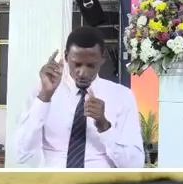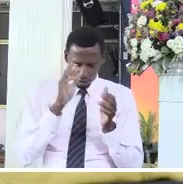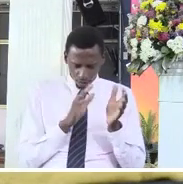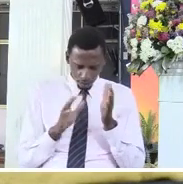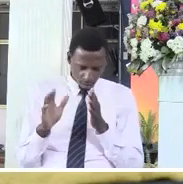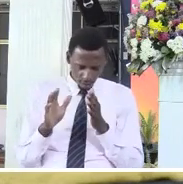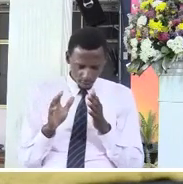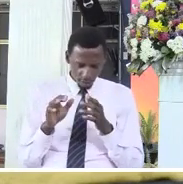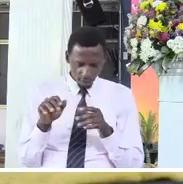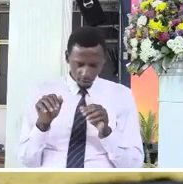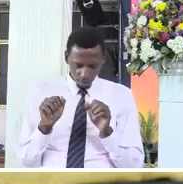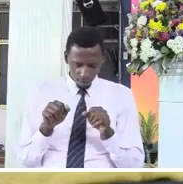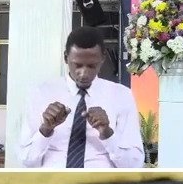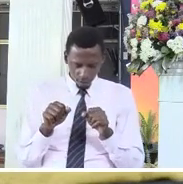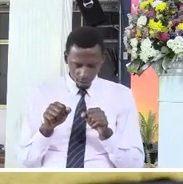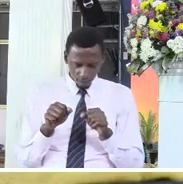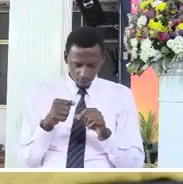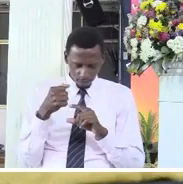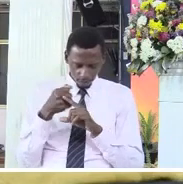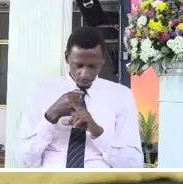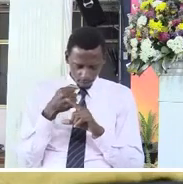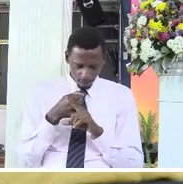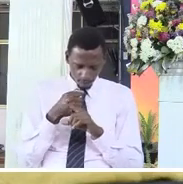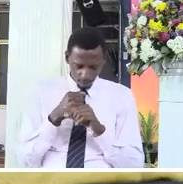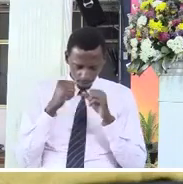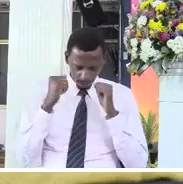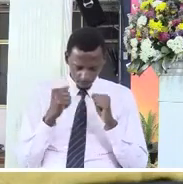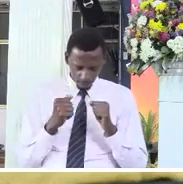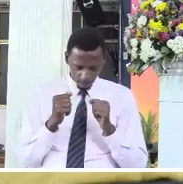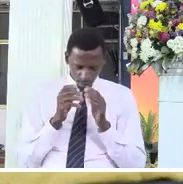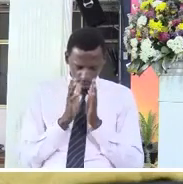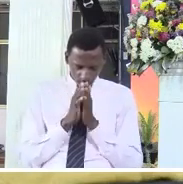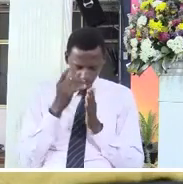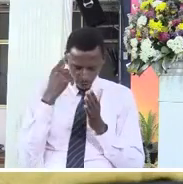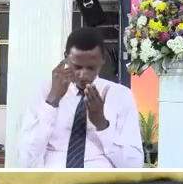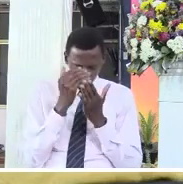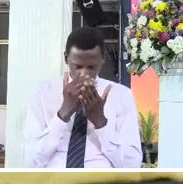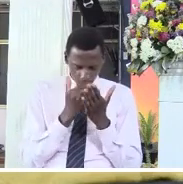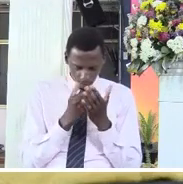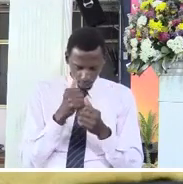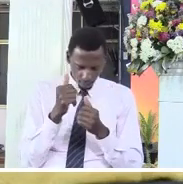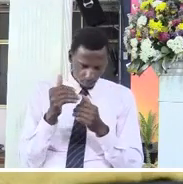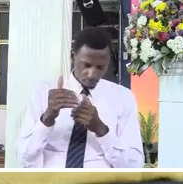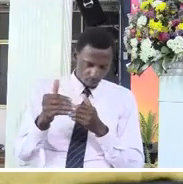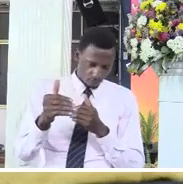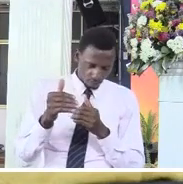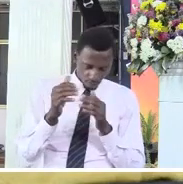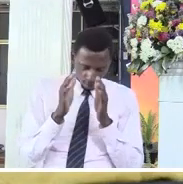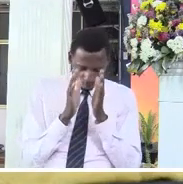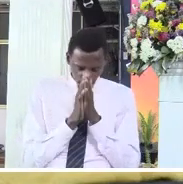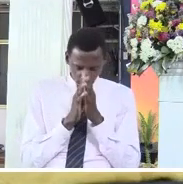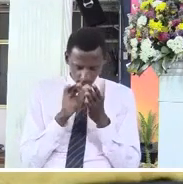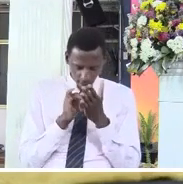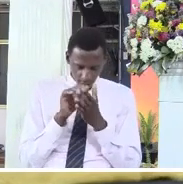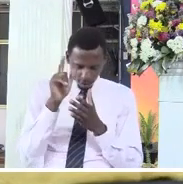and that we may be diligent in implementing it. We pray, O Lord, for the programs that are to come. We pray that you may